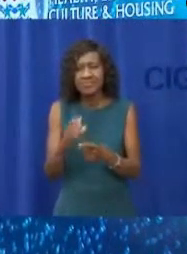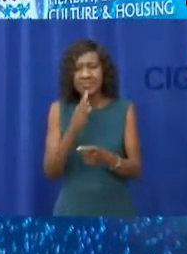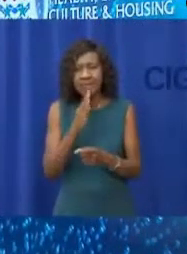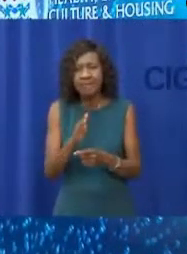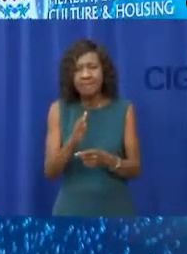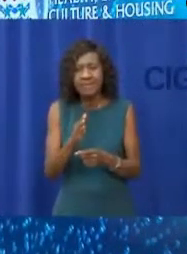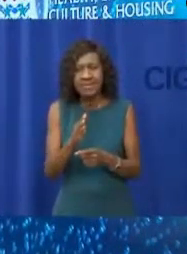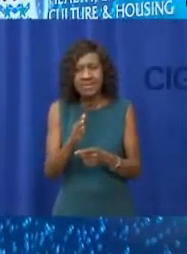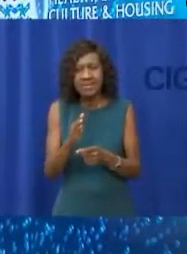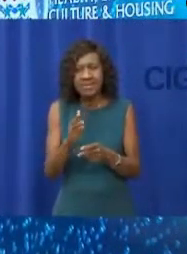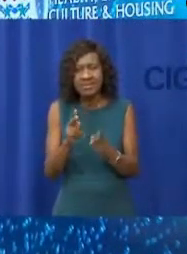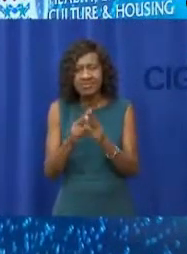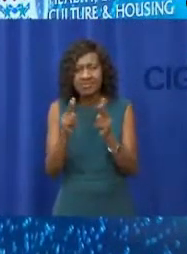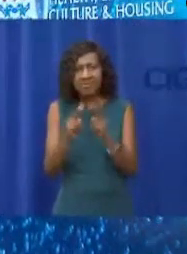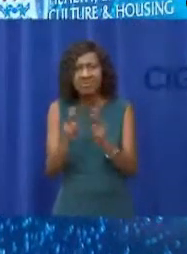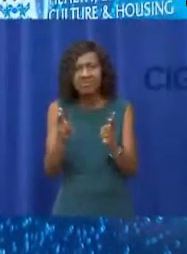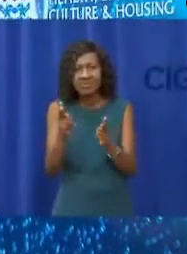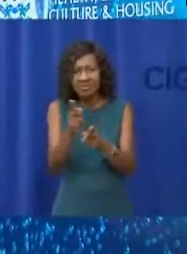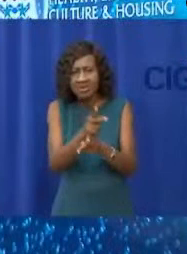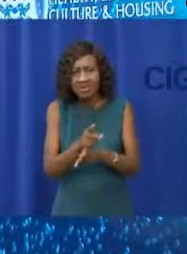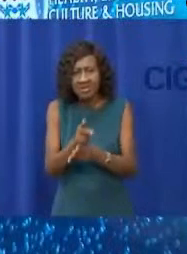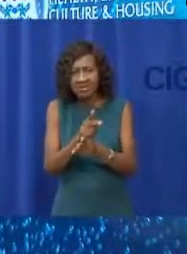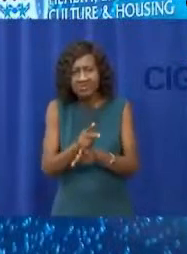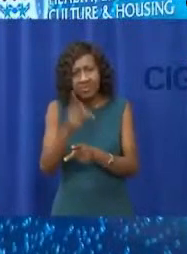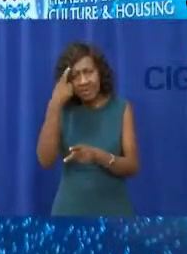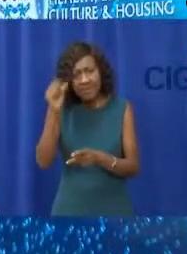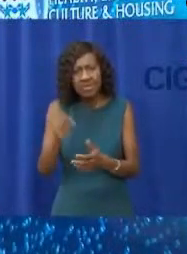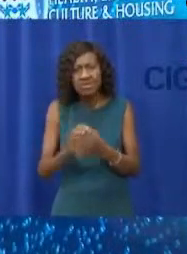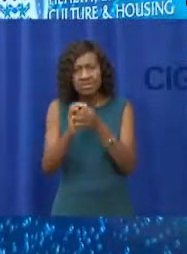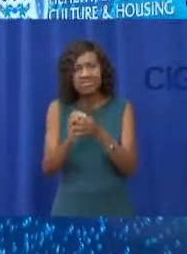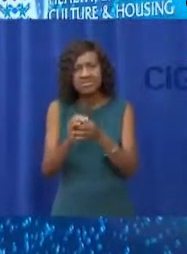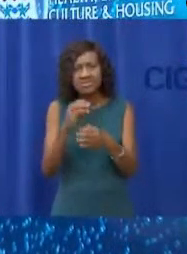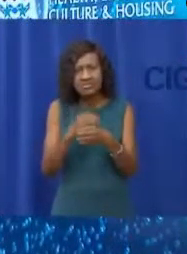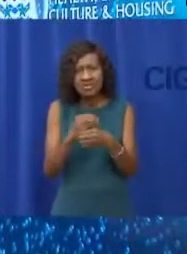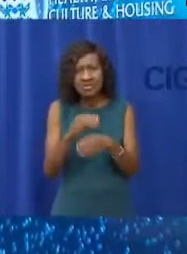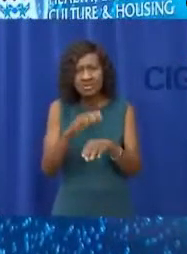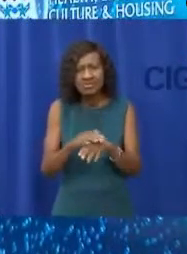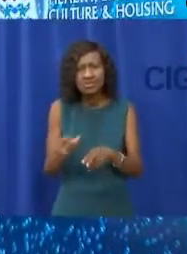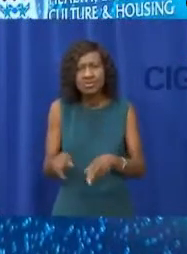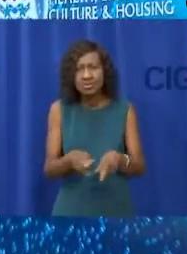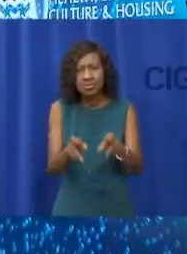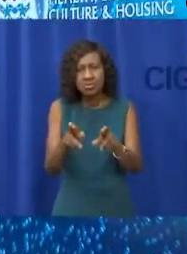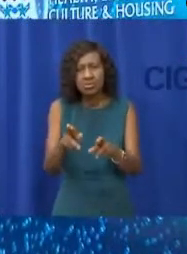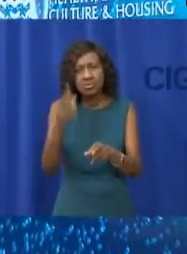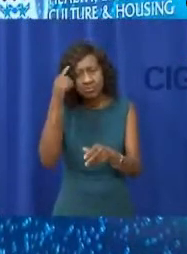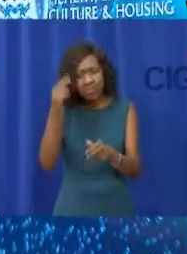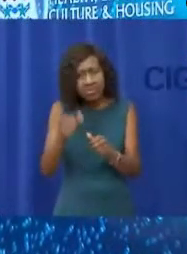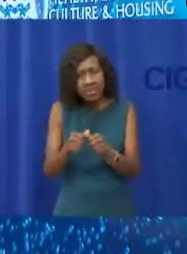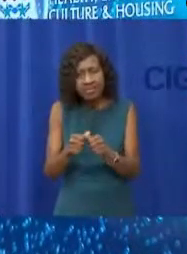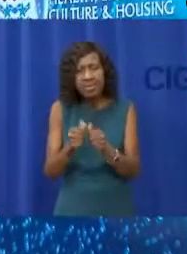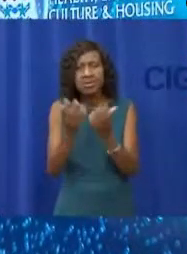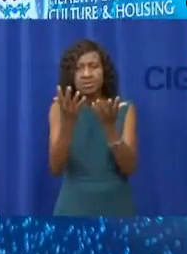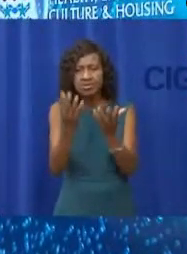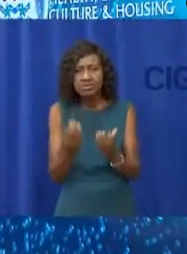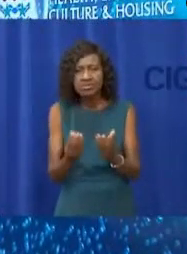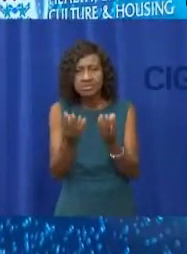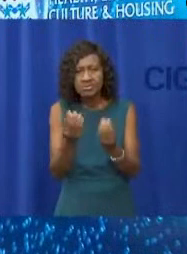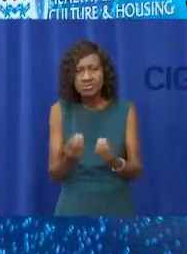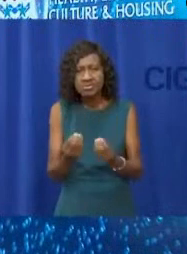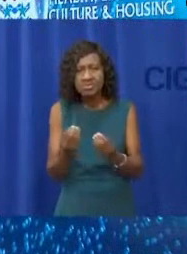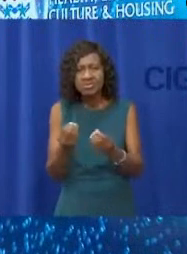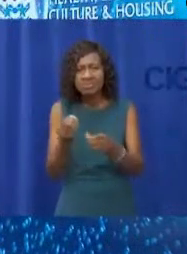very situationally aware of traffic movements. A reminder that the soft curfew,